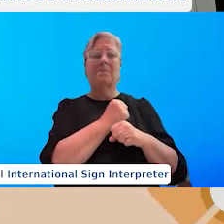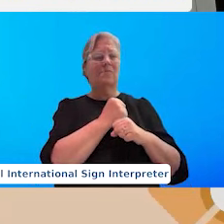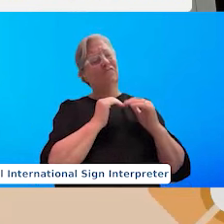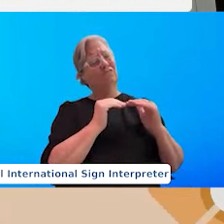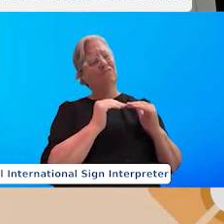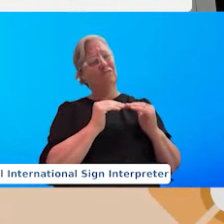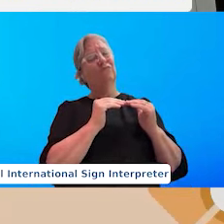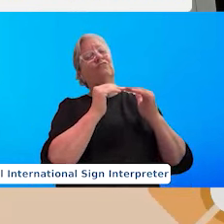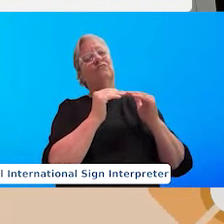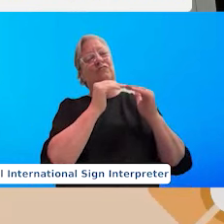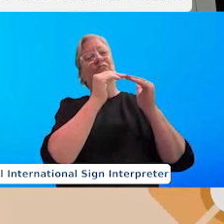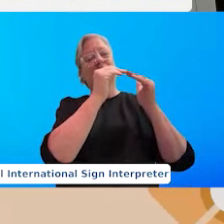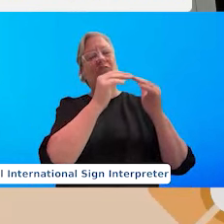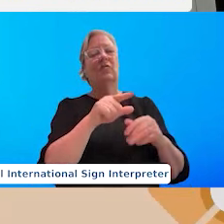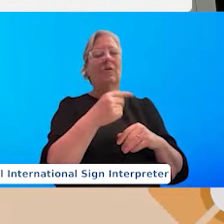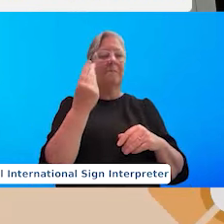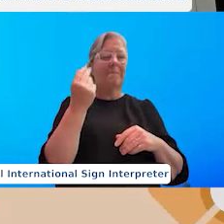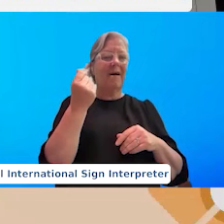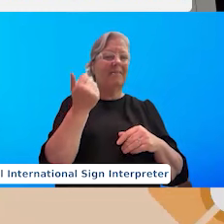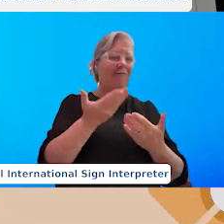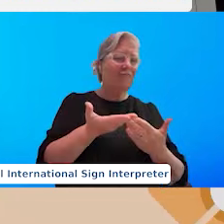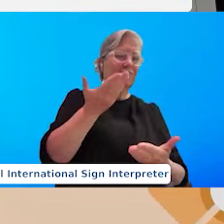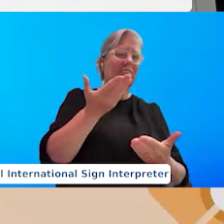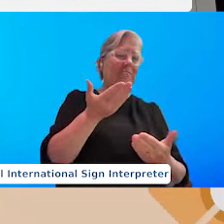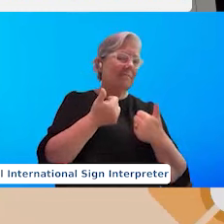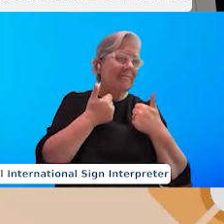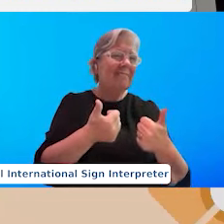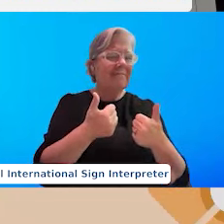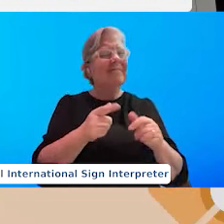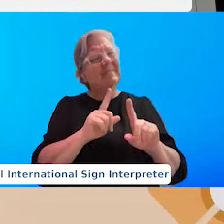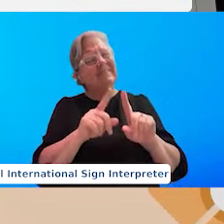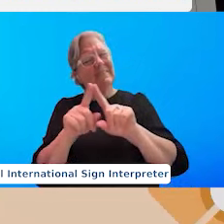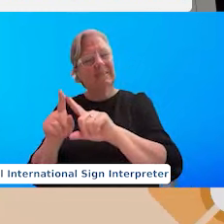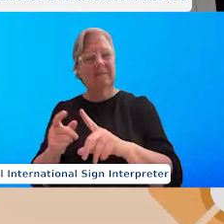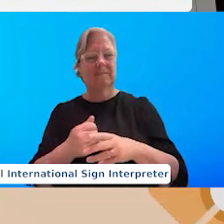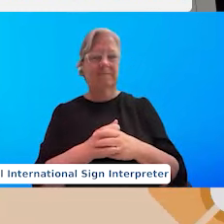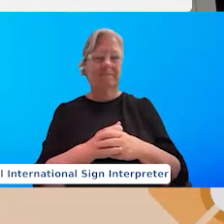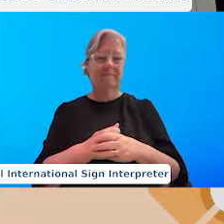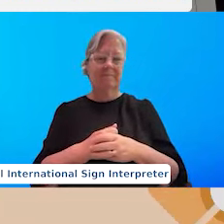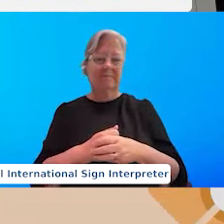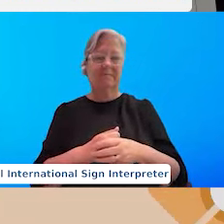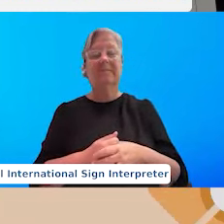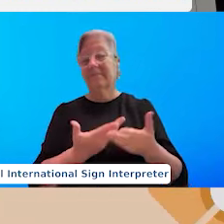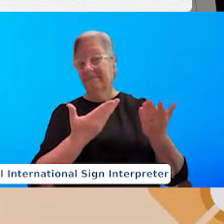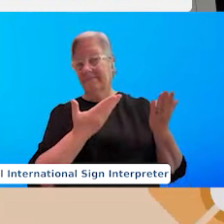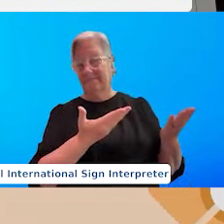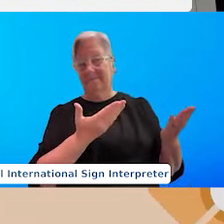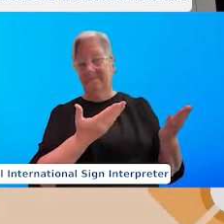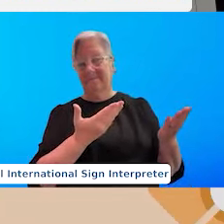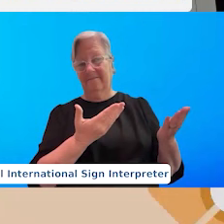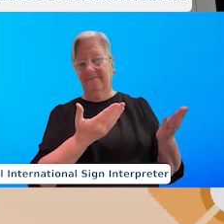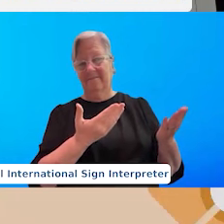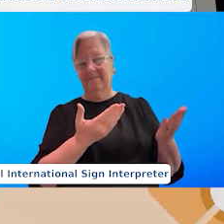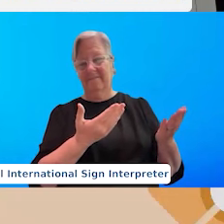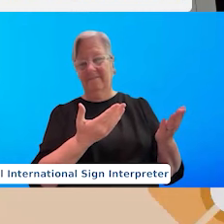like from the promotion of employment of person with disabilities. Not only they get the job, they can get even